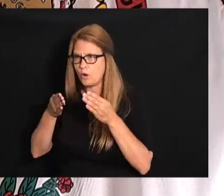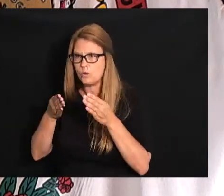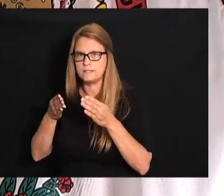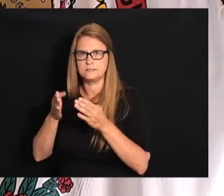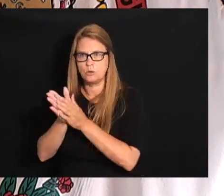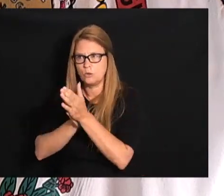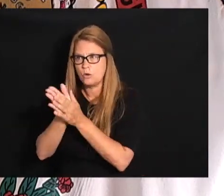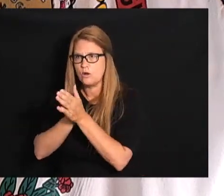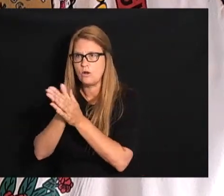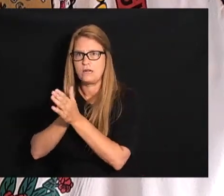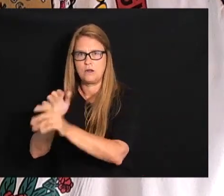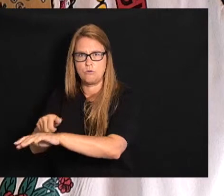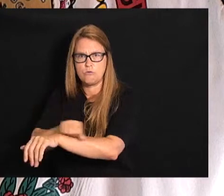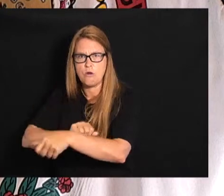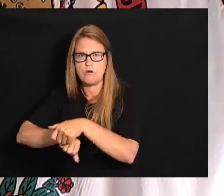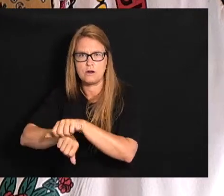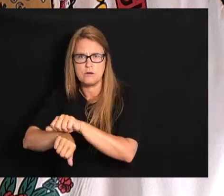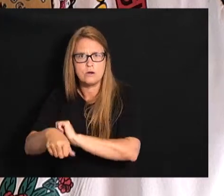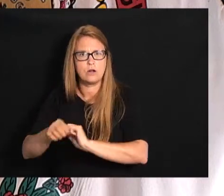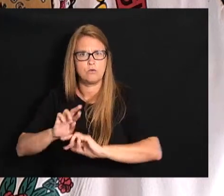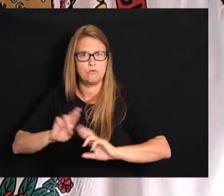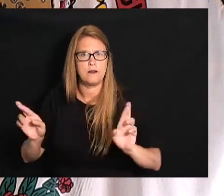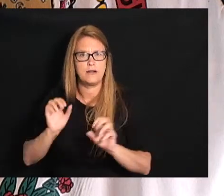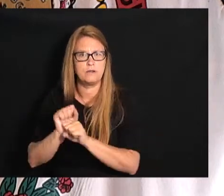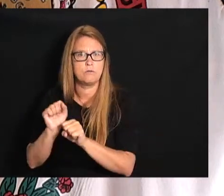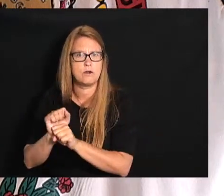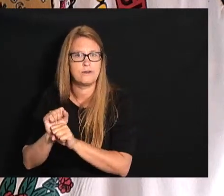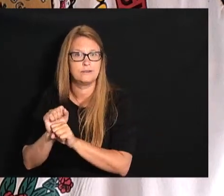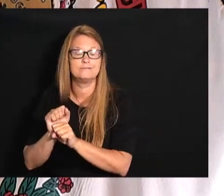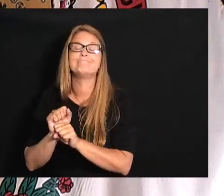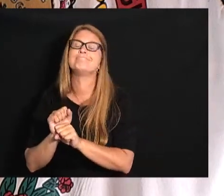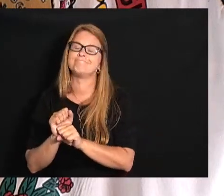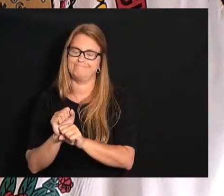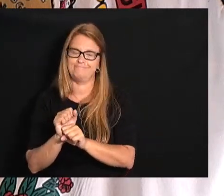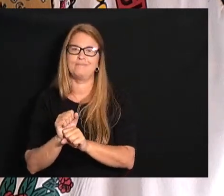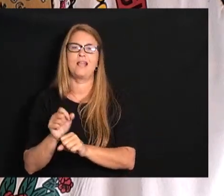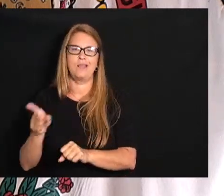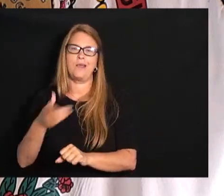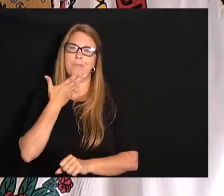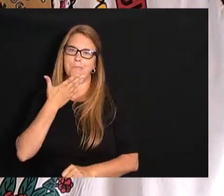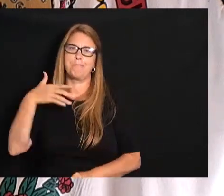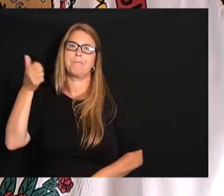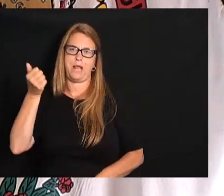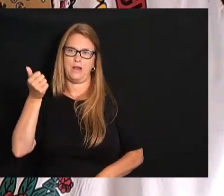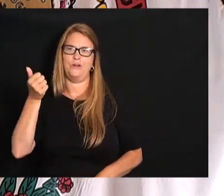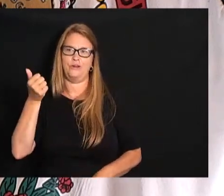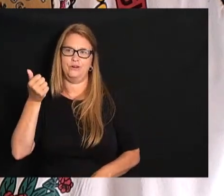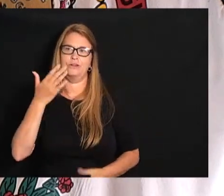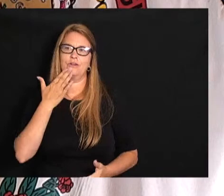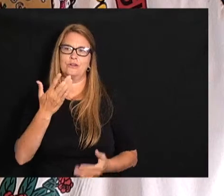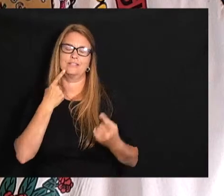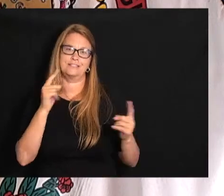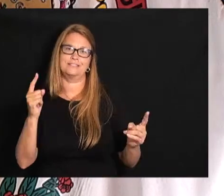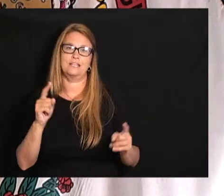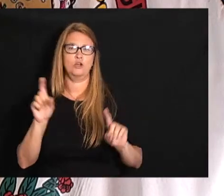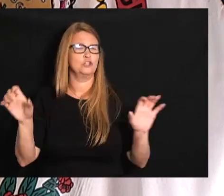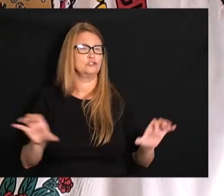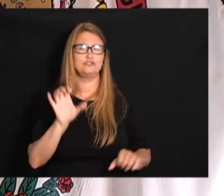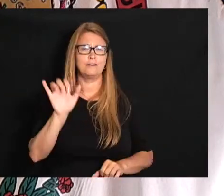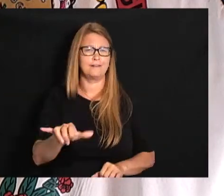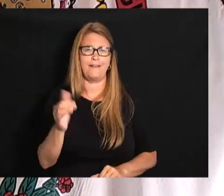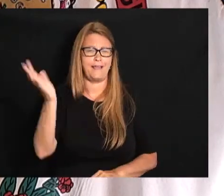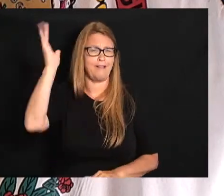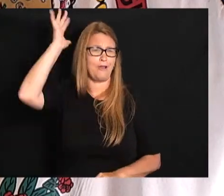somebody's working it all the way, all the time and everything, probably absolutely a lot of good successes. Should have been done a long time